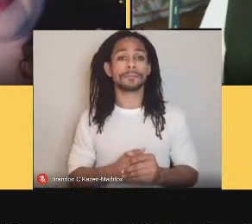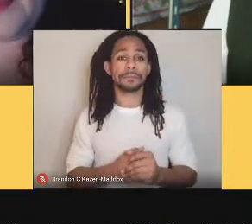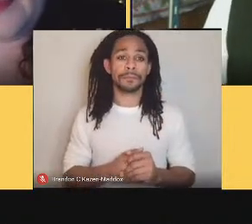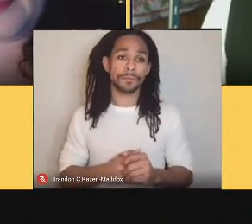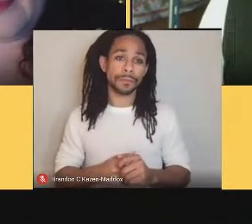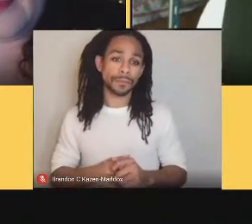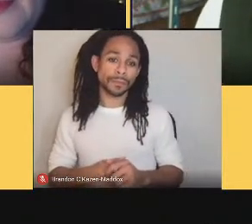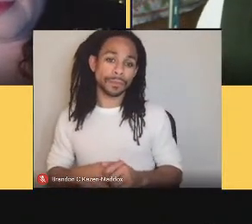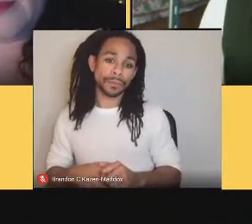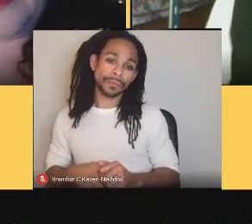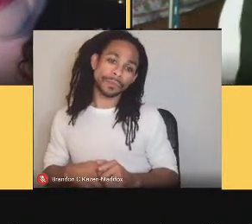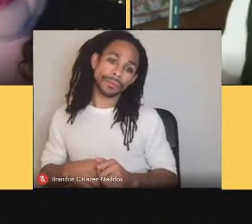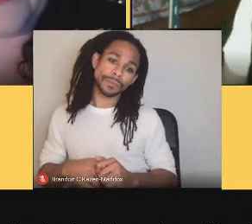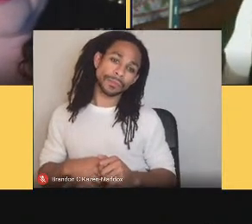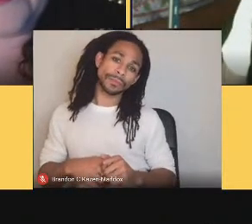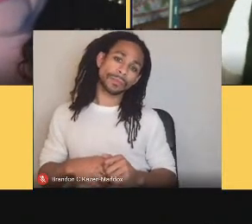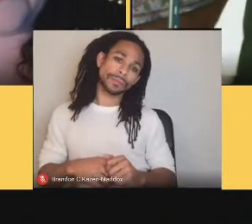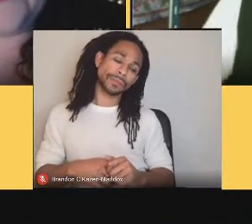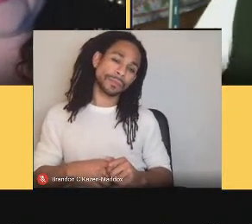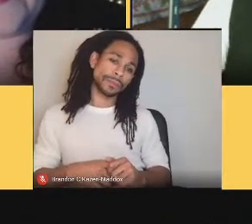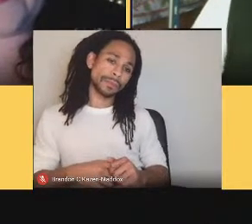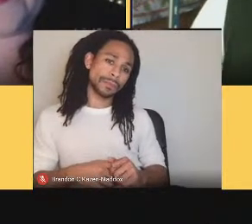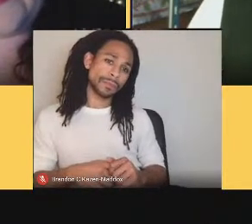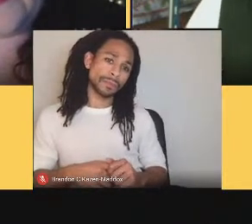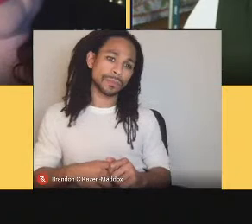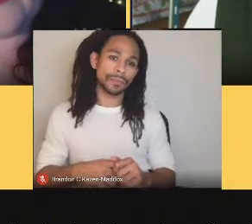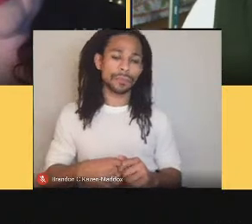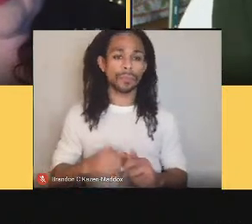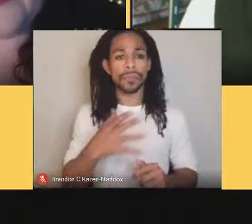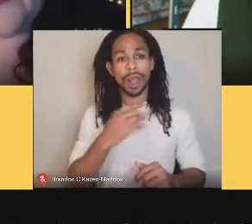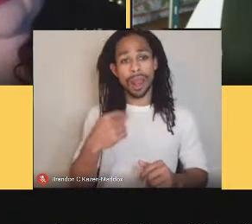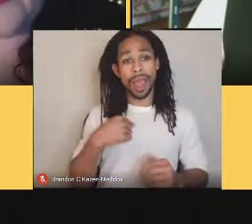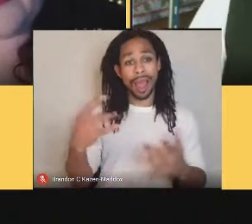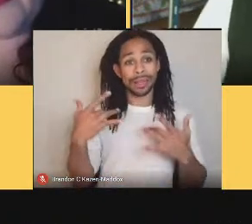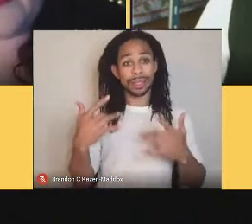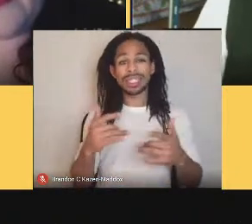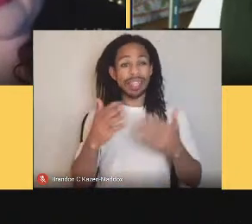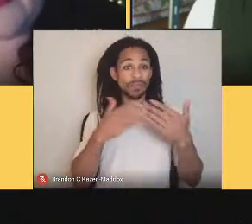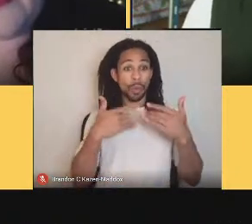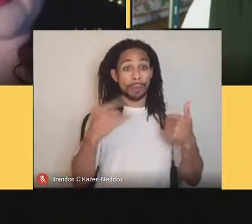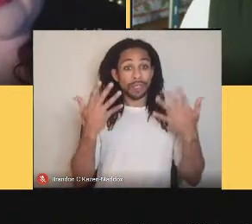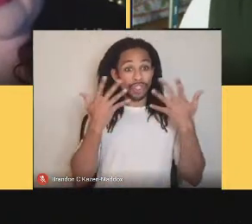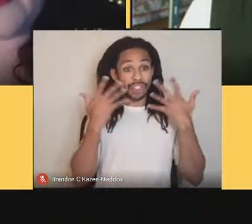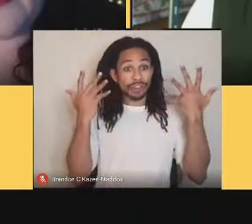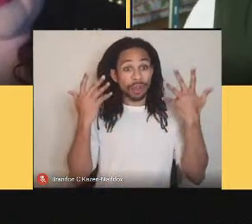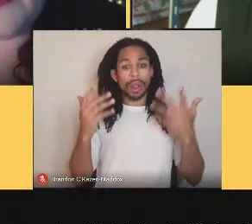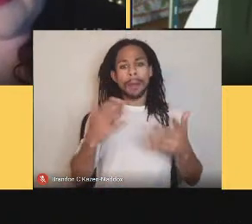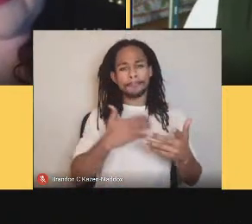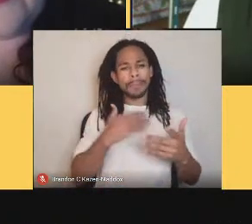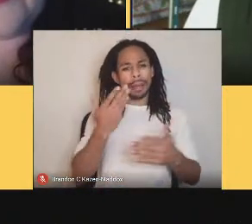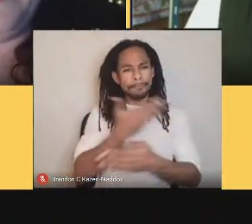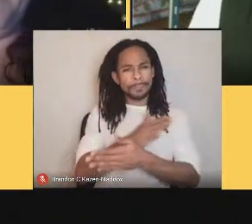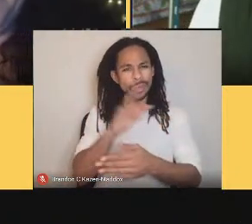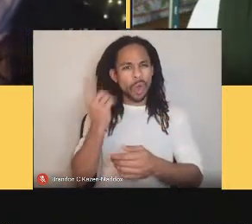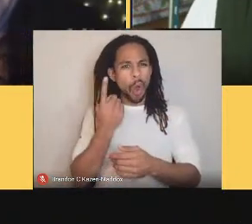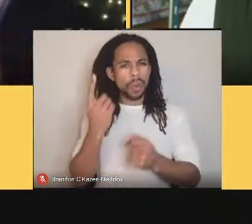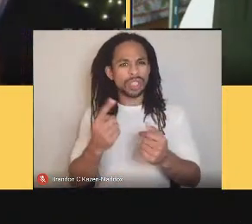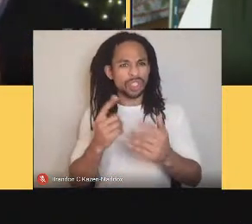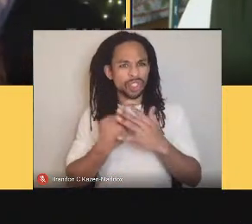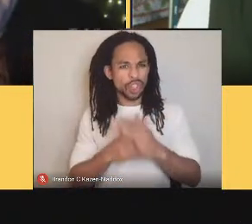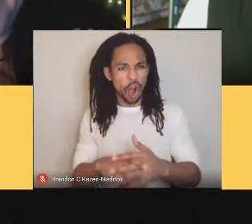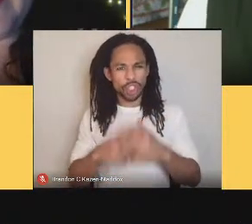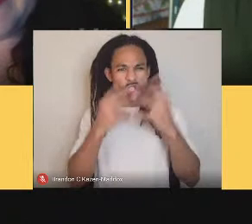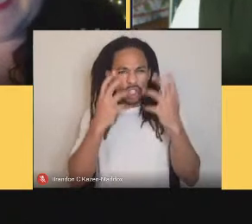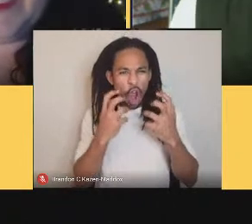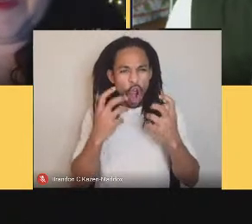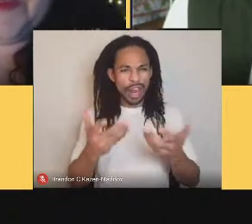and Hug House can definitely attest to this, I tend to start, as cheerful as I am, my music always starts really dark and really heavy. And